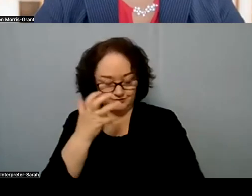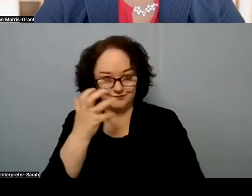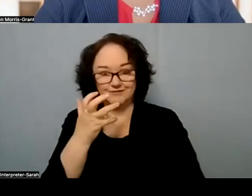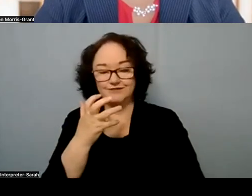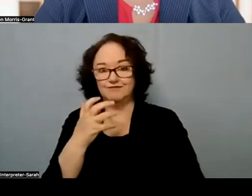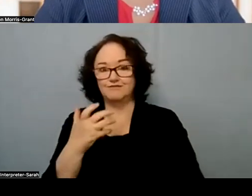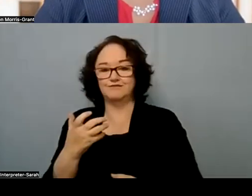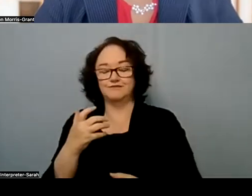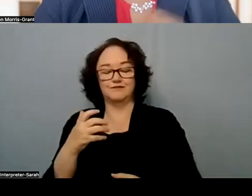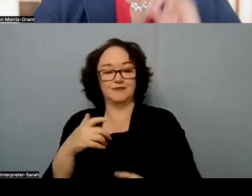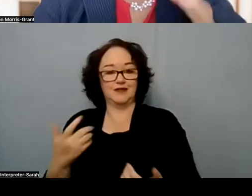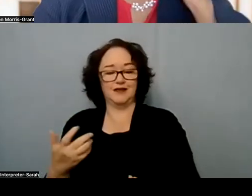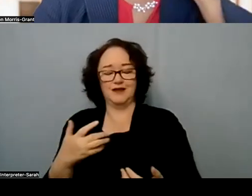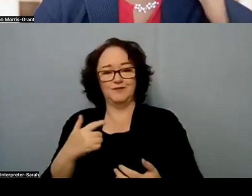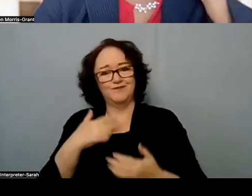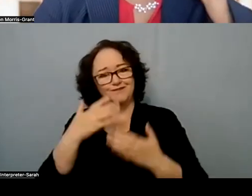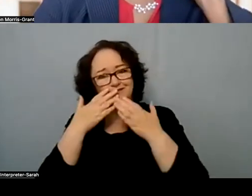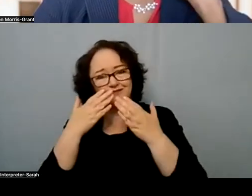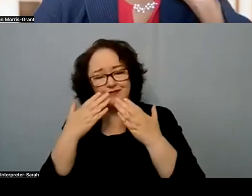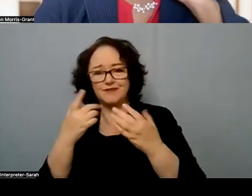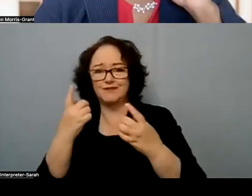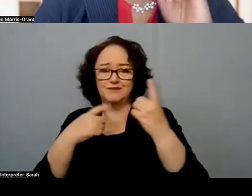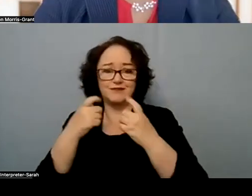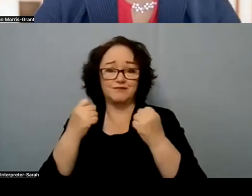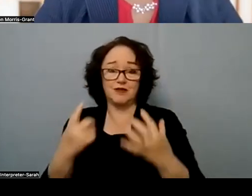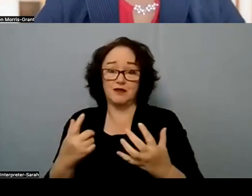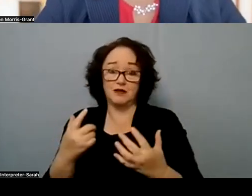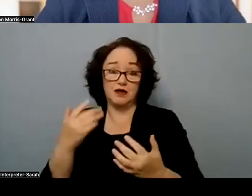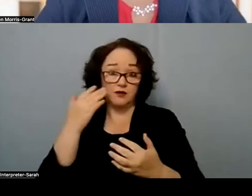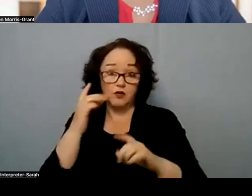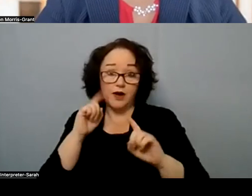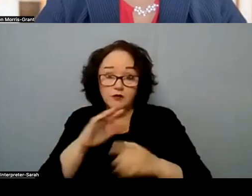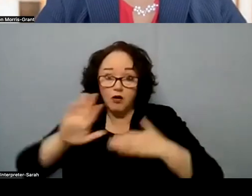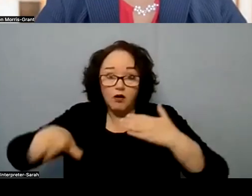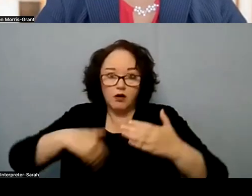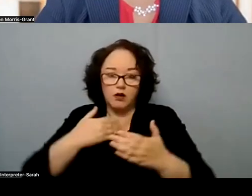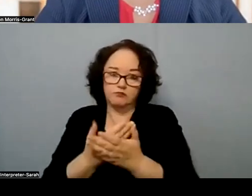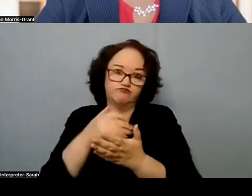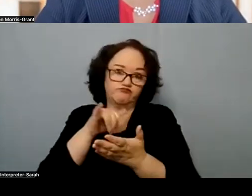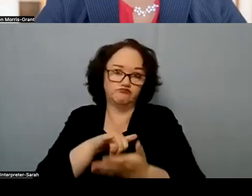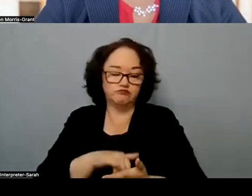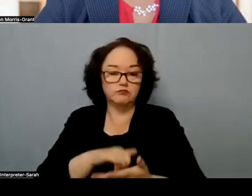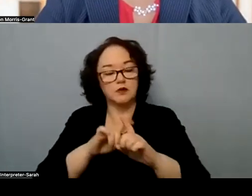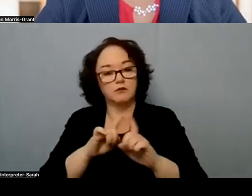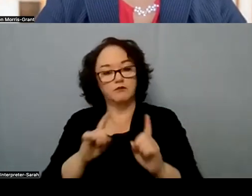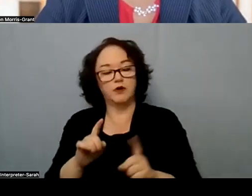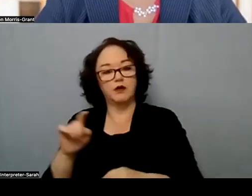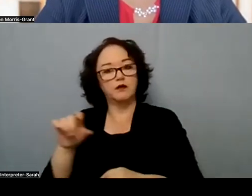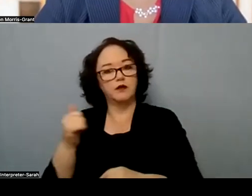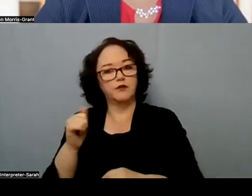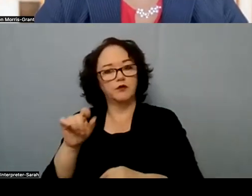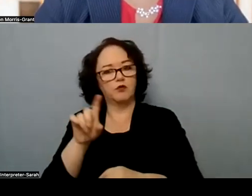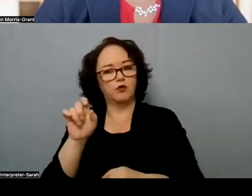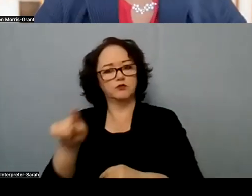for the amount of questions, but I know we won't get to all of them, but I do have another one that I flagged that I would like to ask